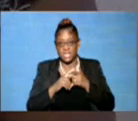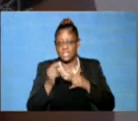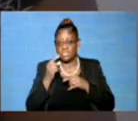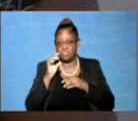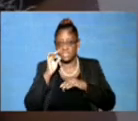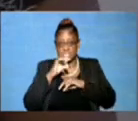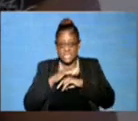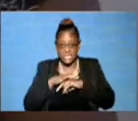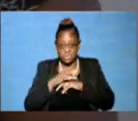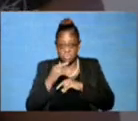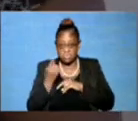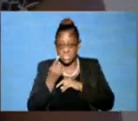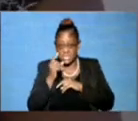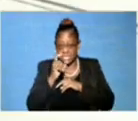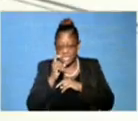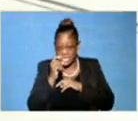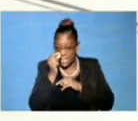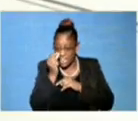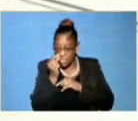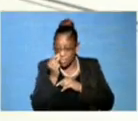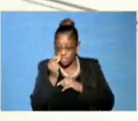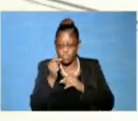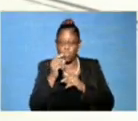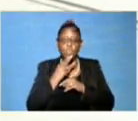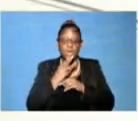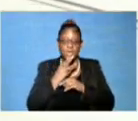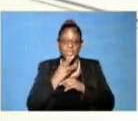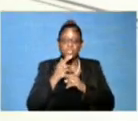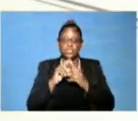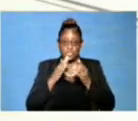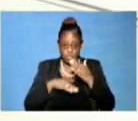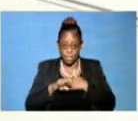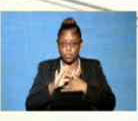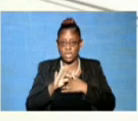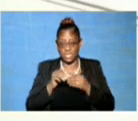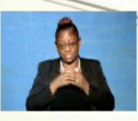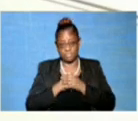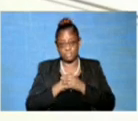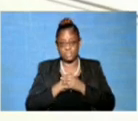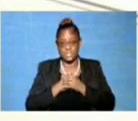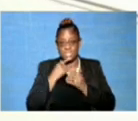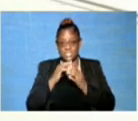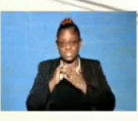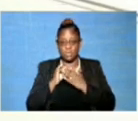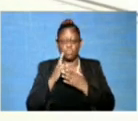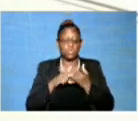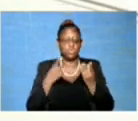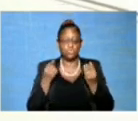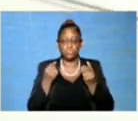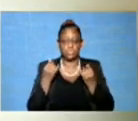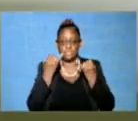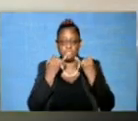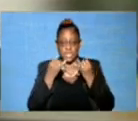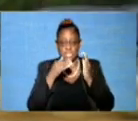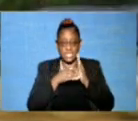small, cap full of water to breed. When asked if the fogging exercises are effective in the fight against dengue, Dr. Pinder